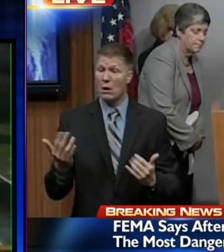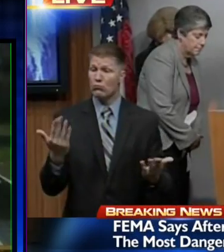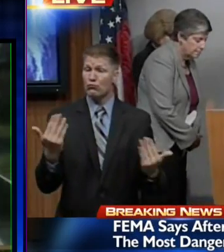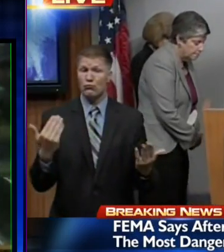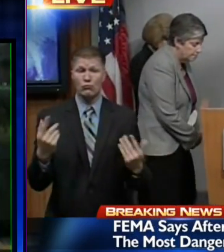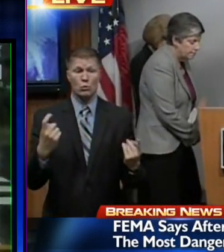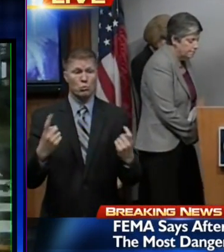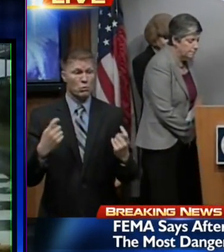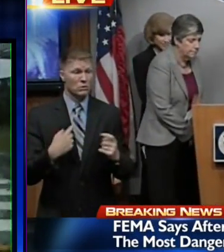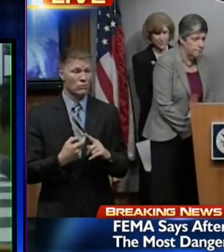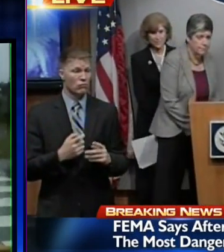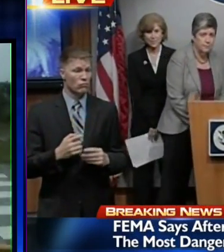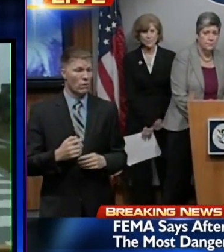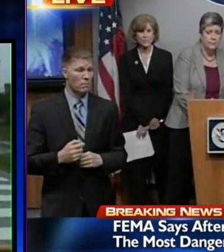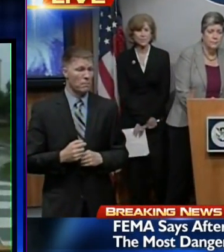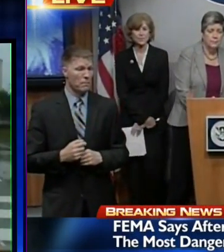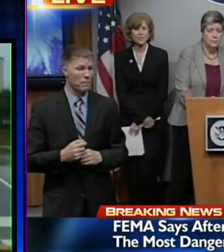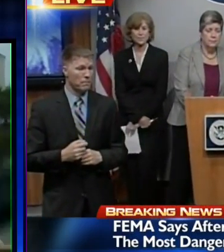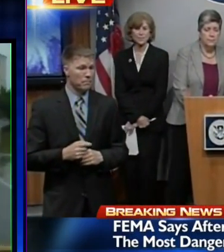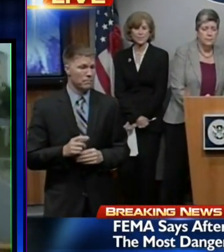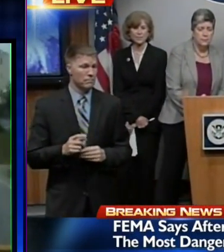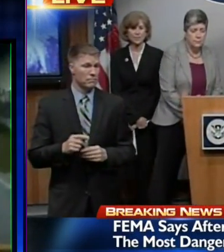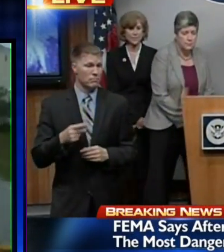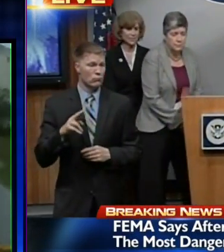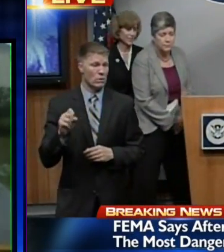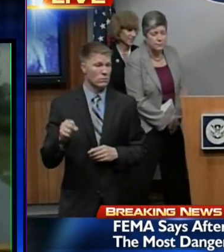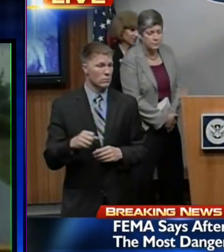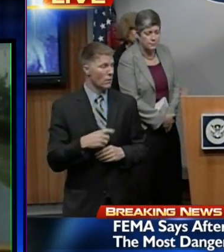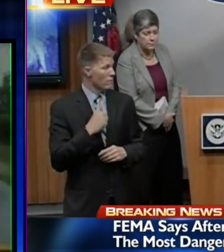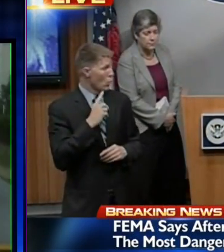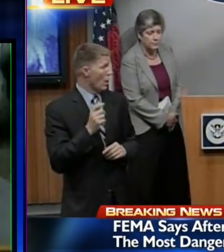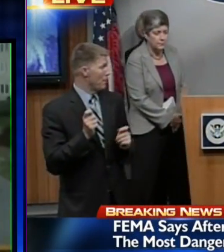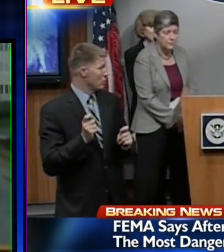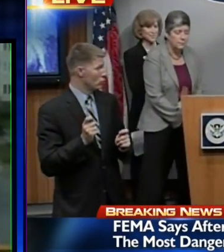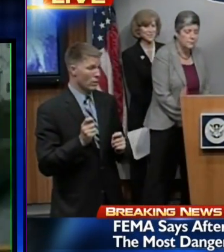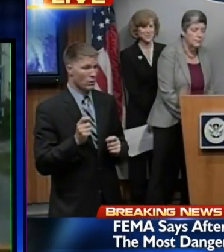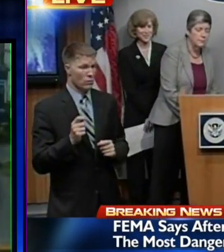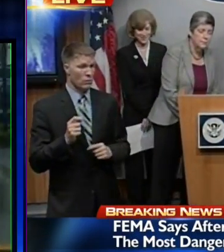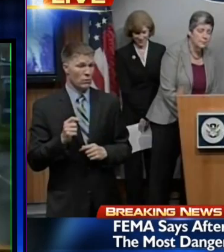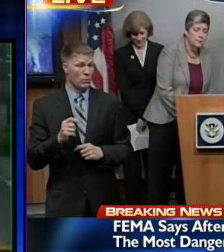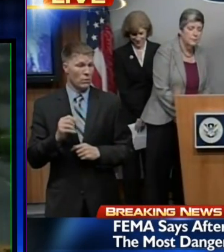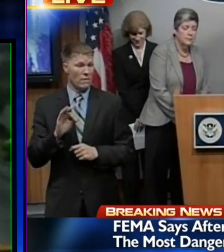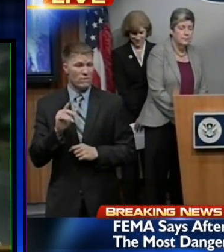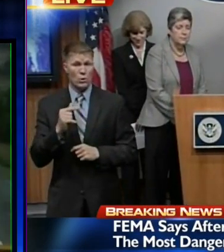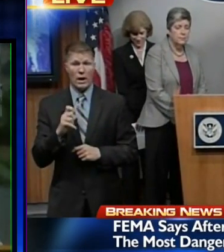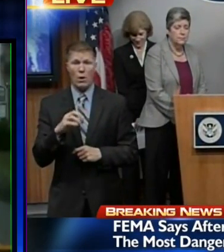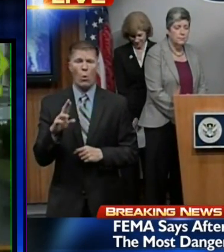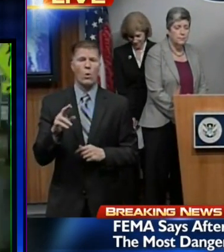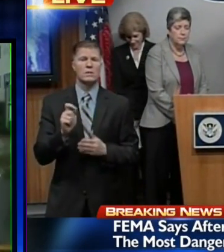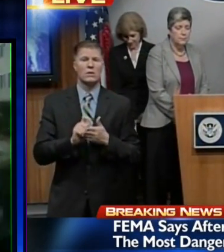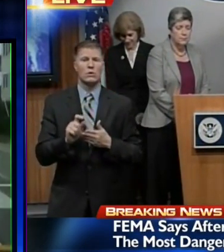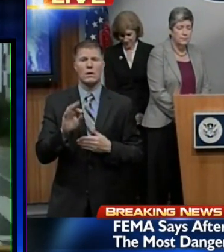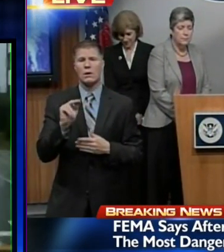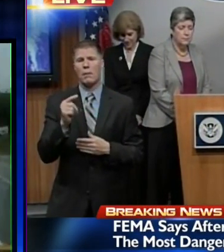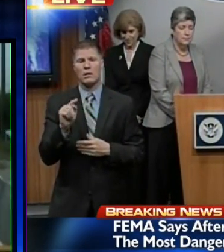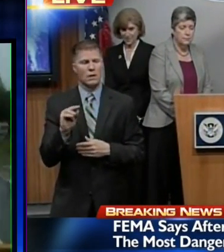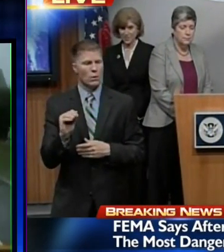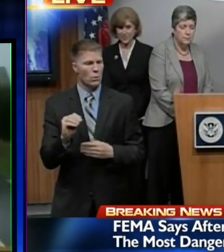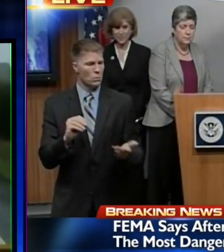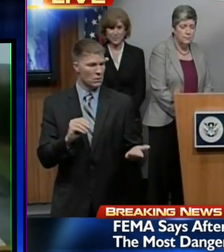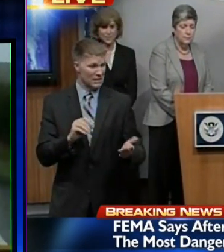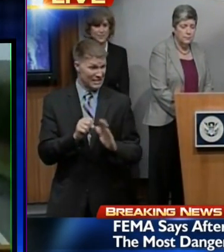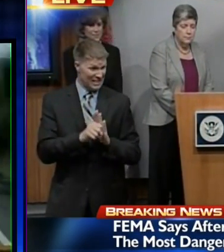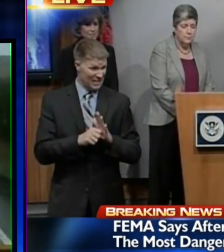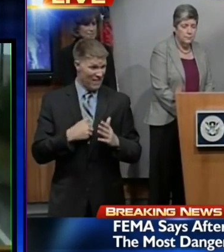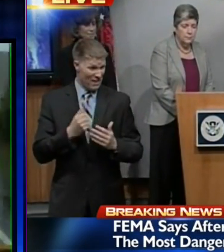room. For Administrator Fugate or for Secretary Napolitano, do all the states have everything they need? And